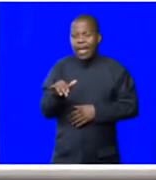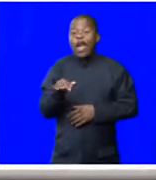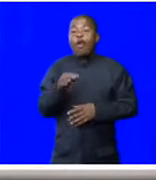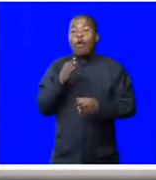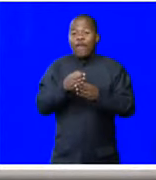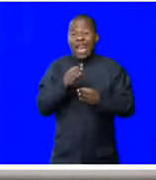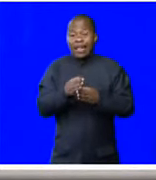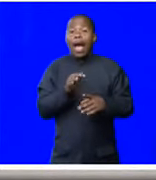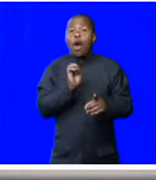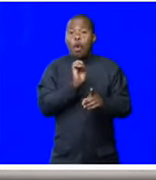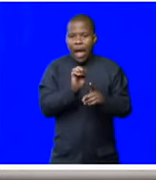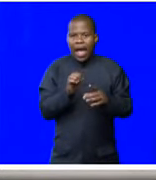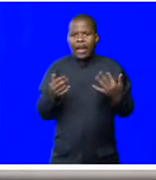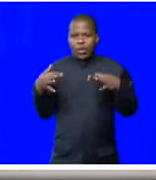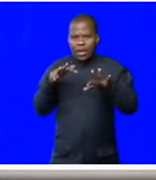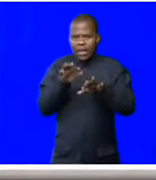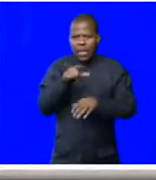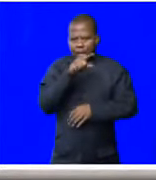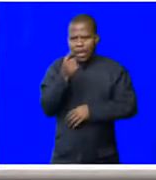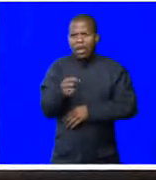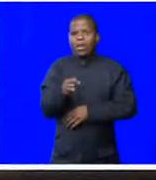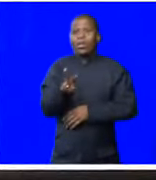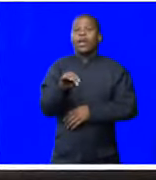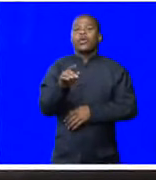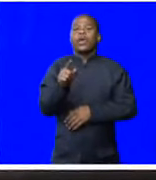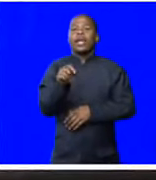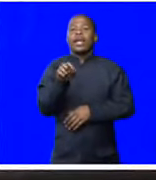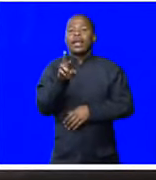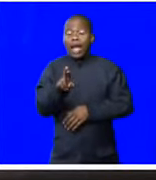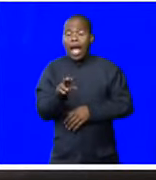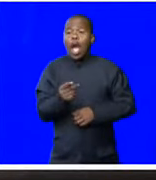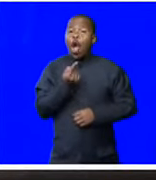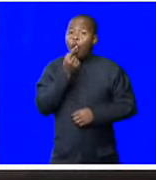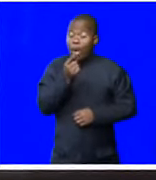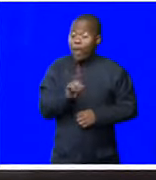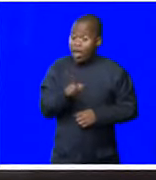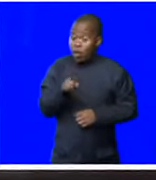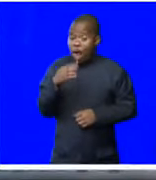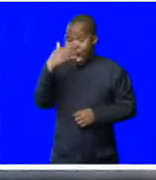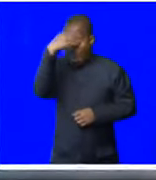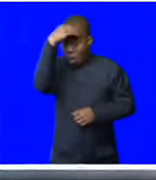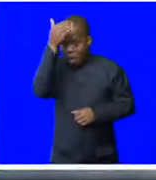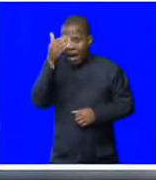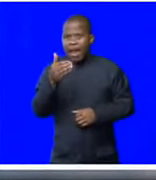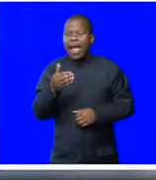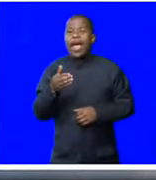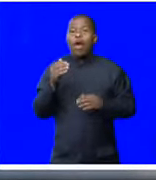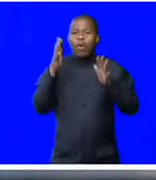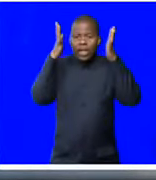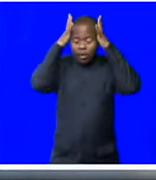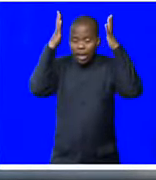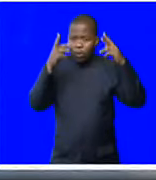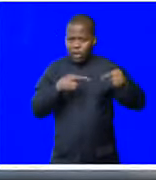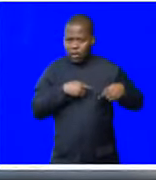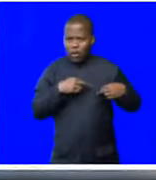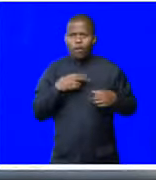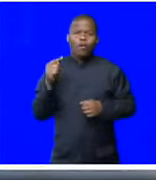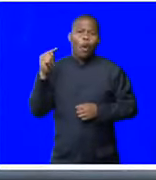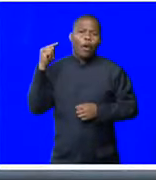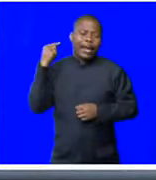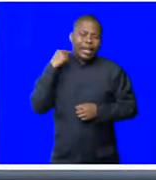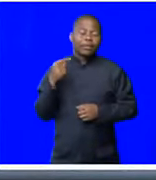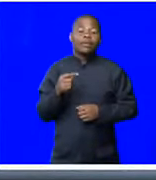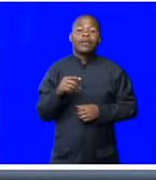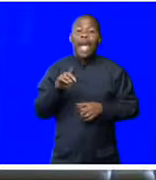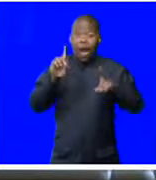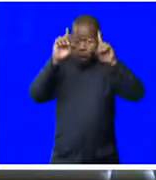of Eswatini had a hand in the death of her daughter. Eswatini government spokesperson Alpheus Nxumalo vehemently refutes